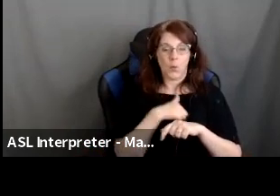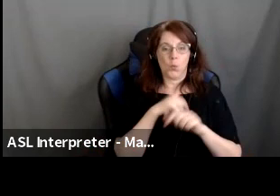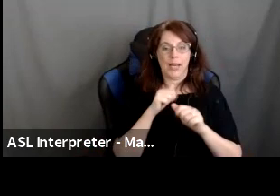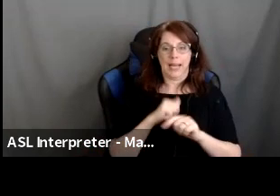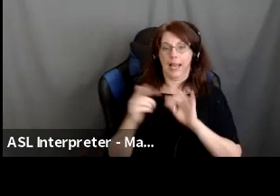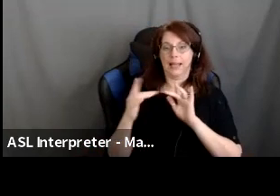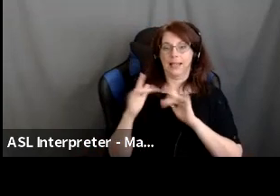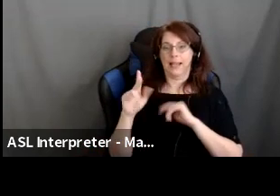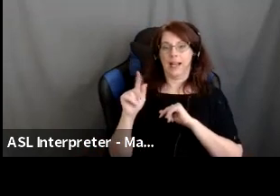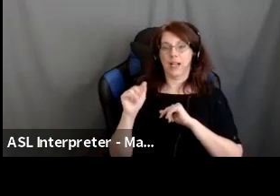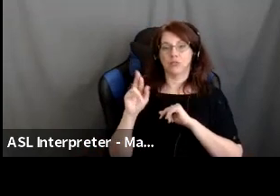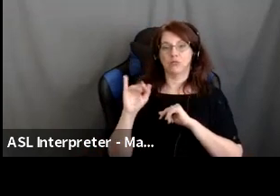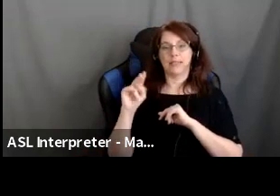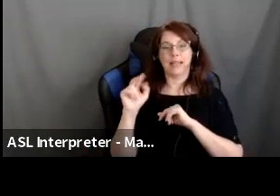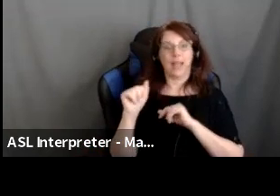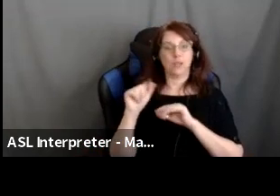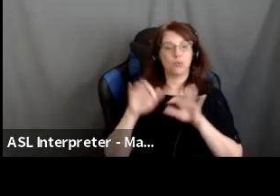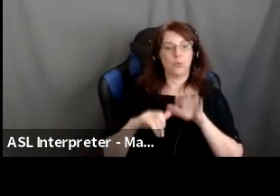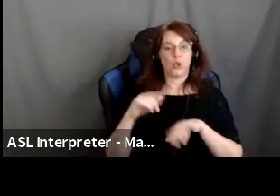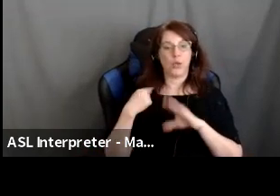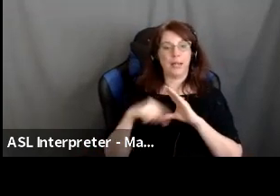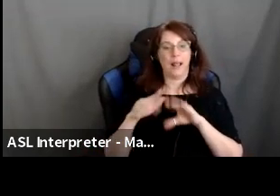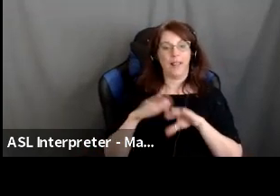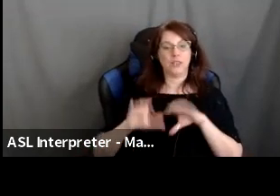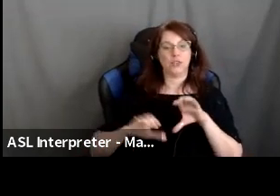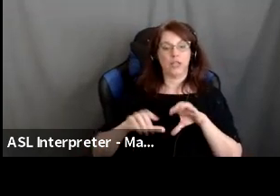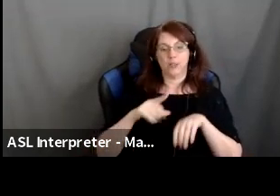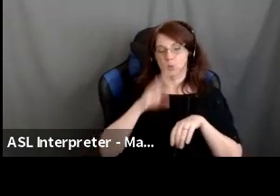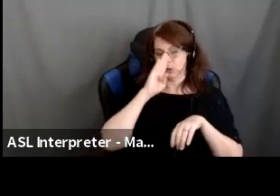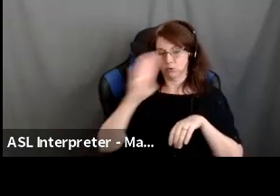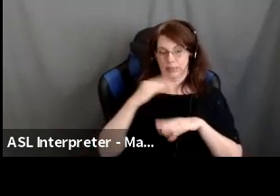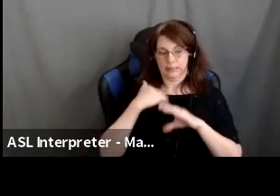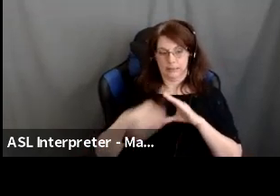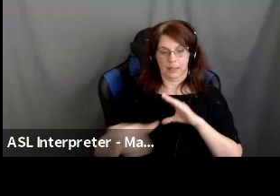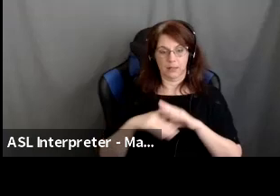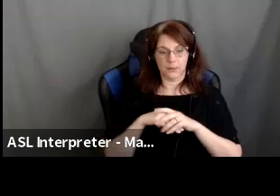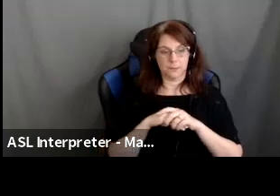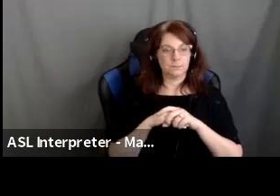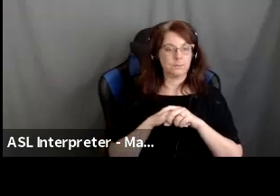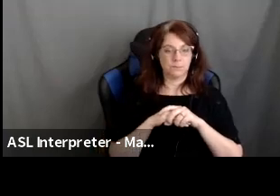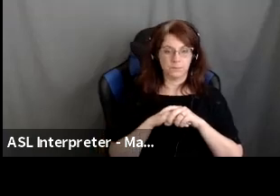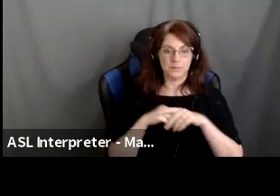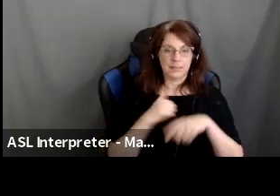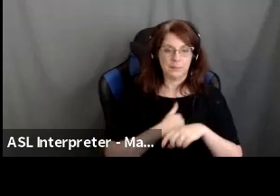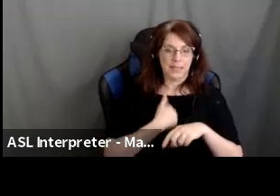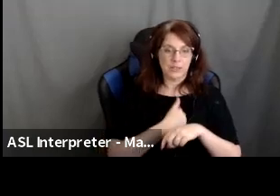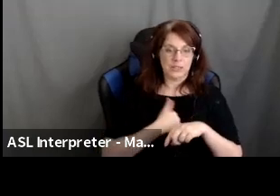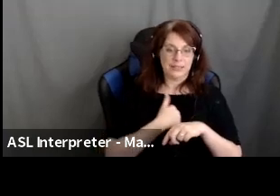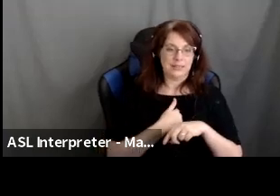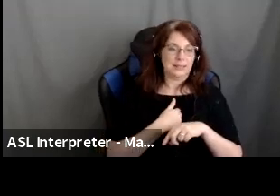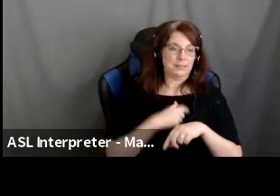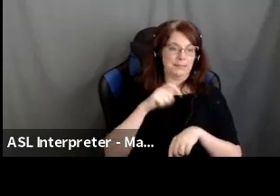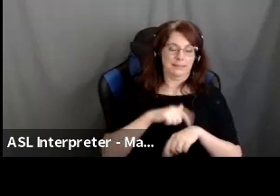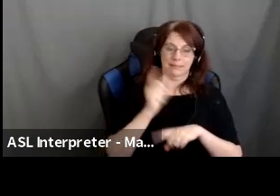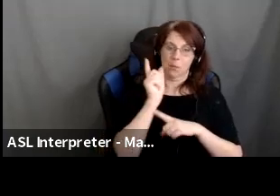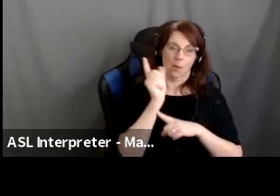Katrina to put her email up in the chat so you guys can email her directly. I apologize, but it's 1